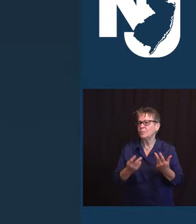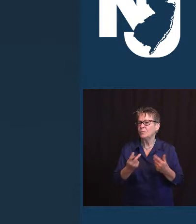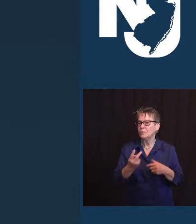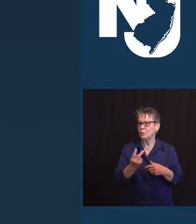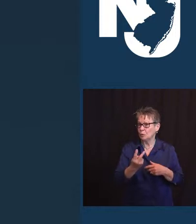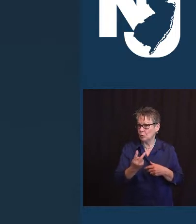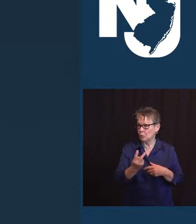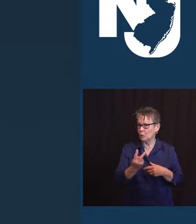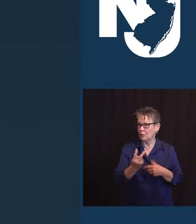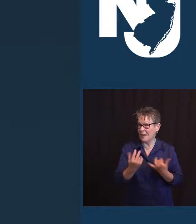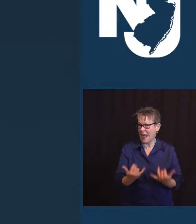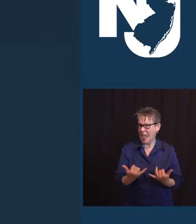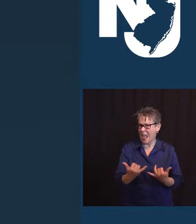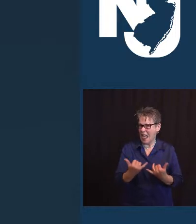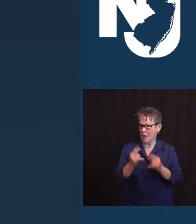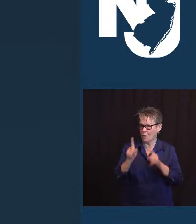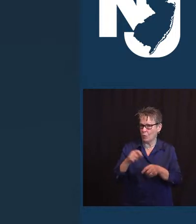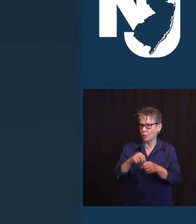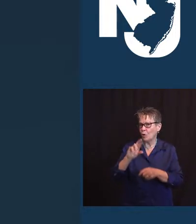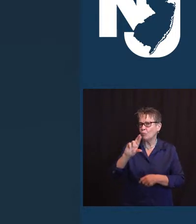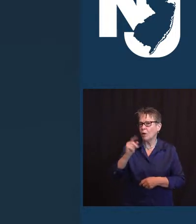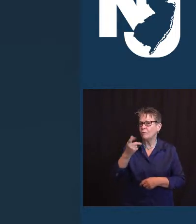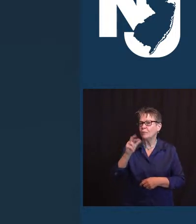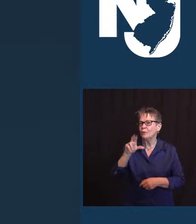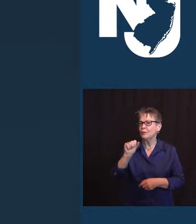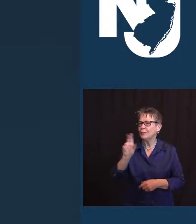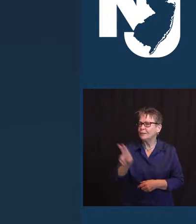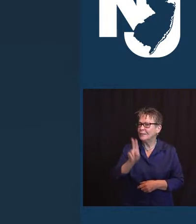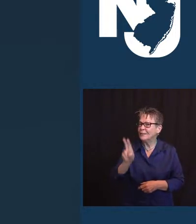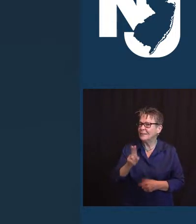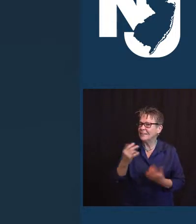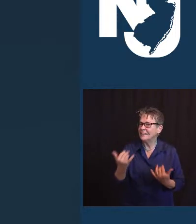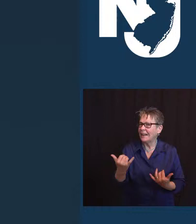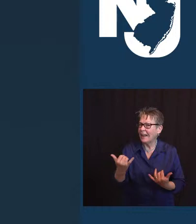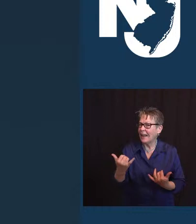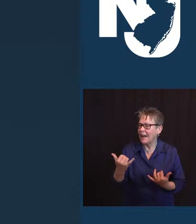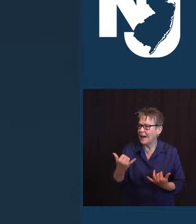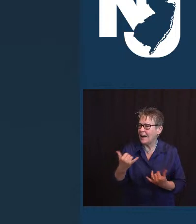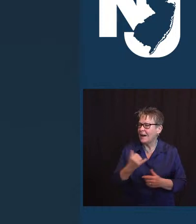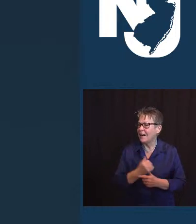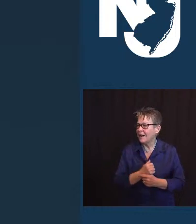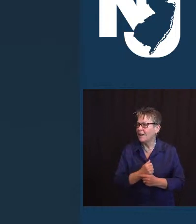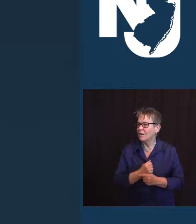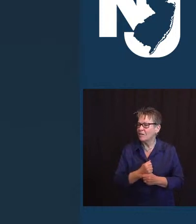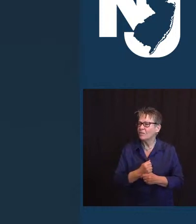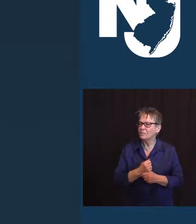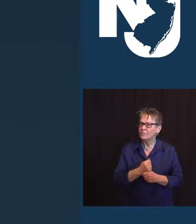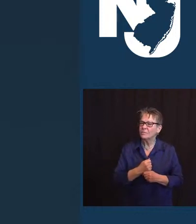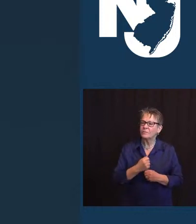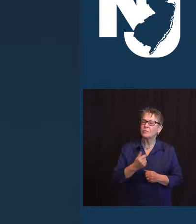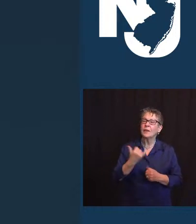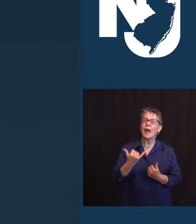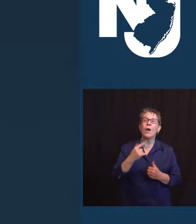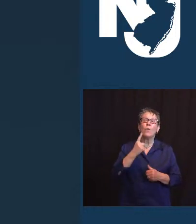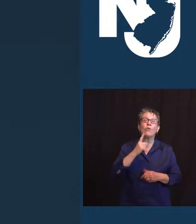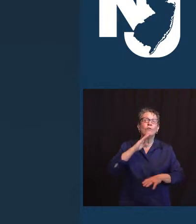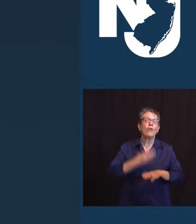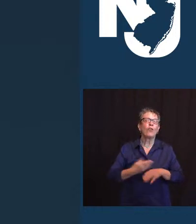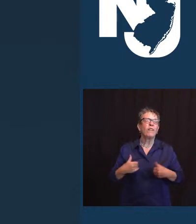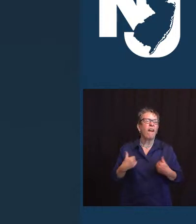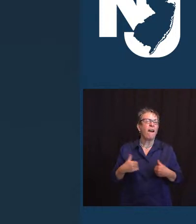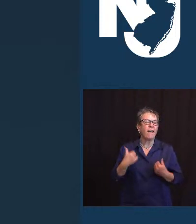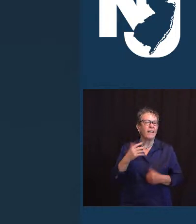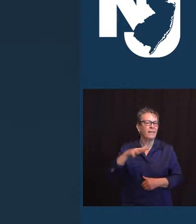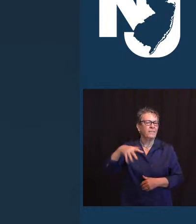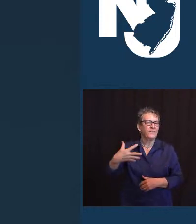R on that cap. And Connie, who on the left is the 5th grader. Anne Marie is also survived by her parents, Albert and